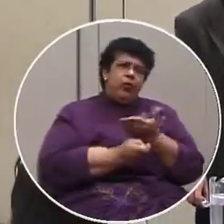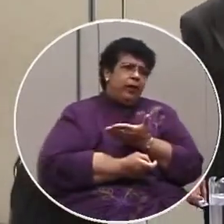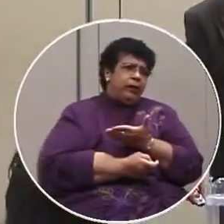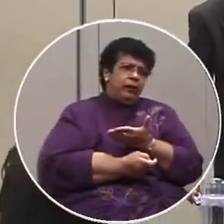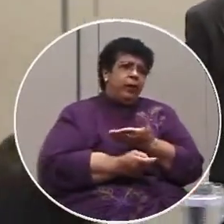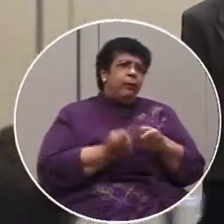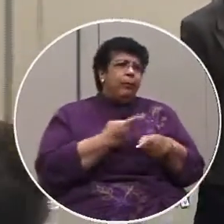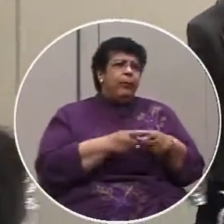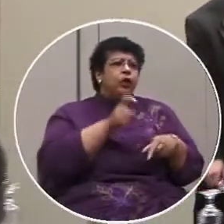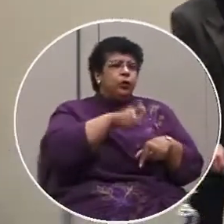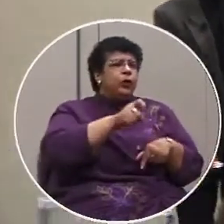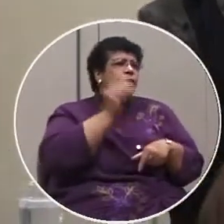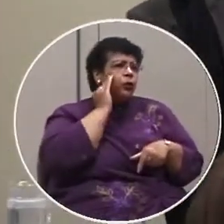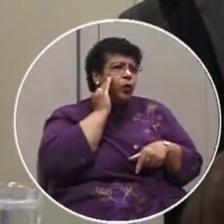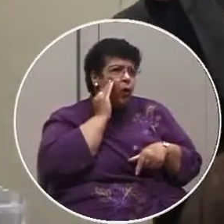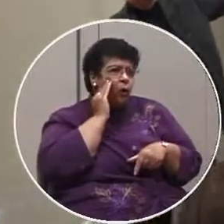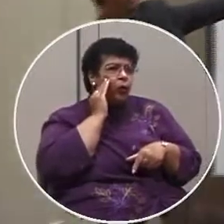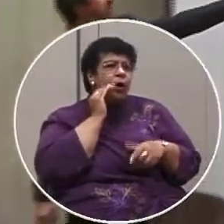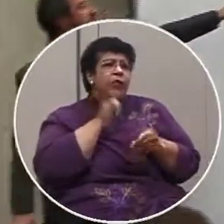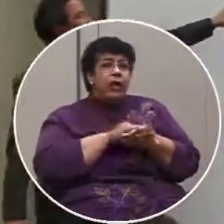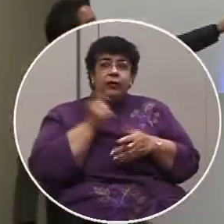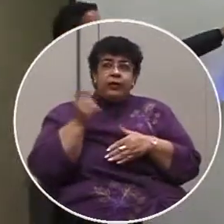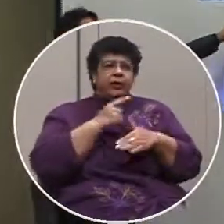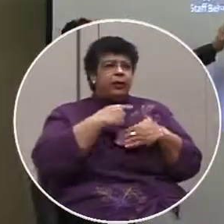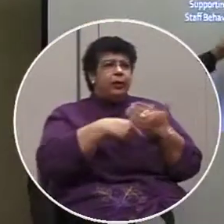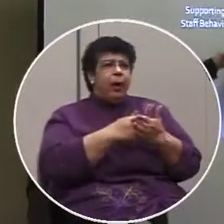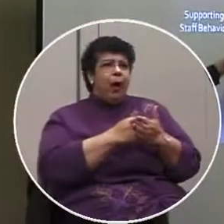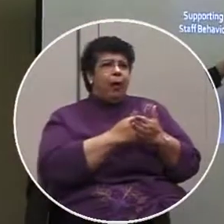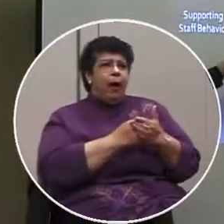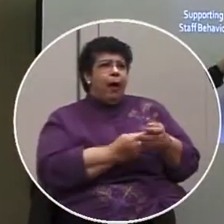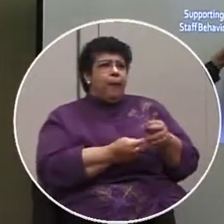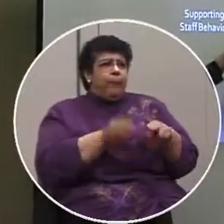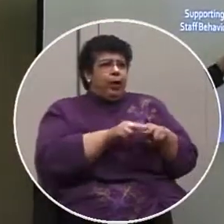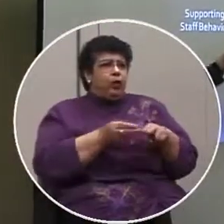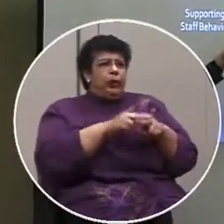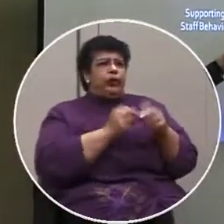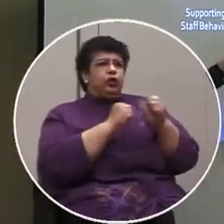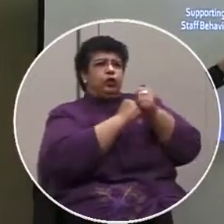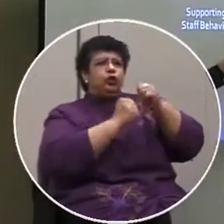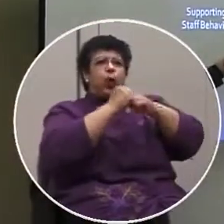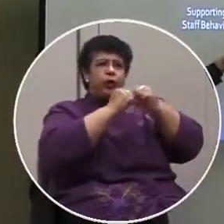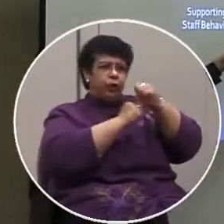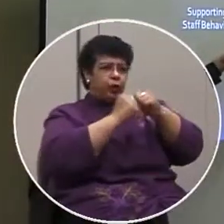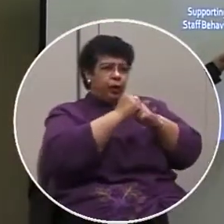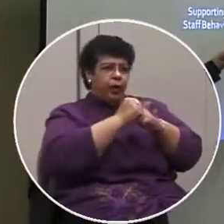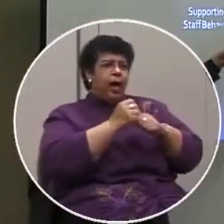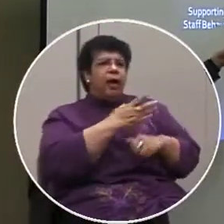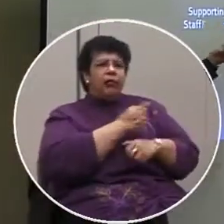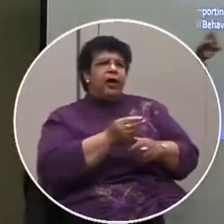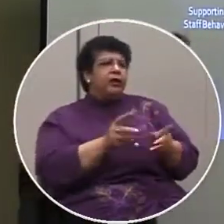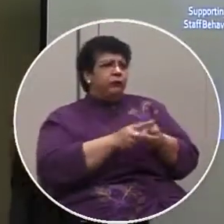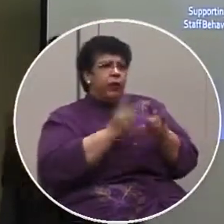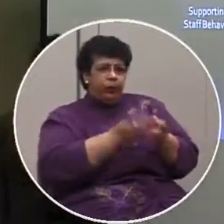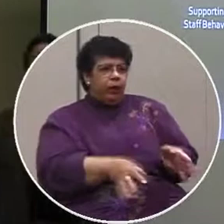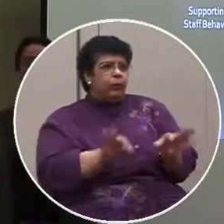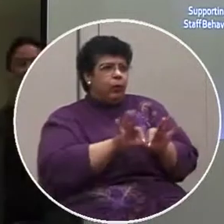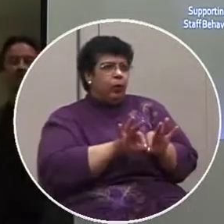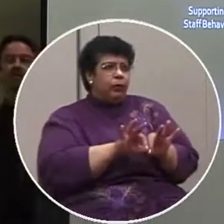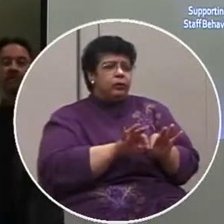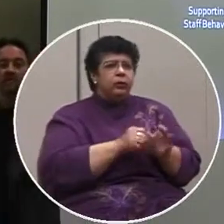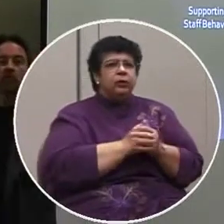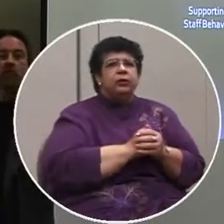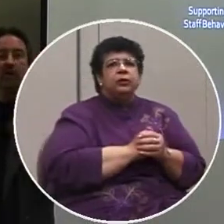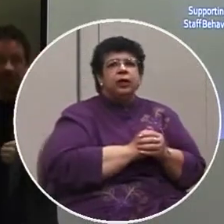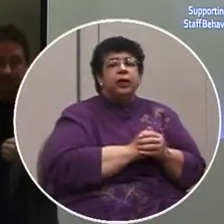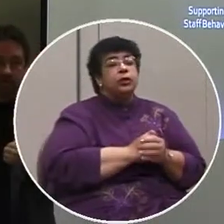these pieces about building structure, about building systems of support are critical. Now, there